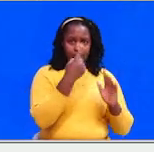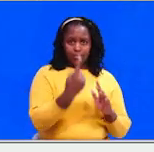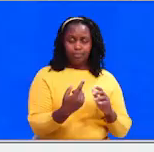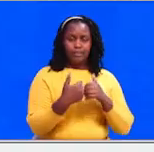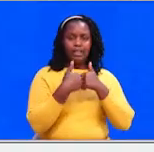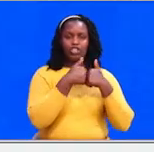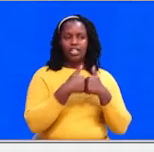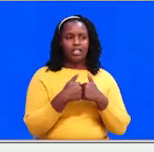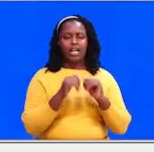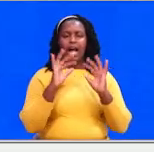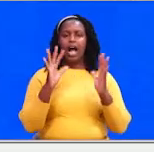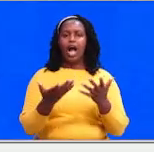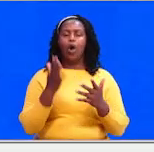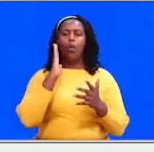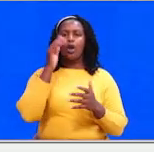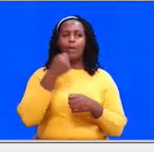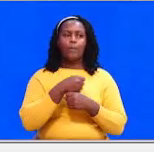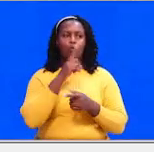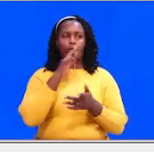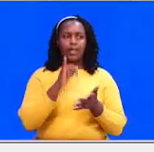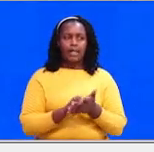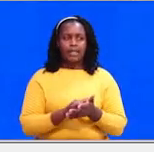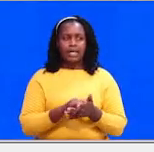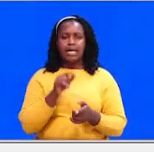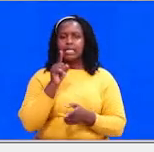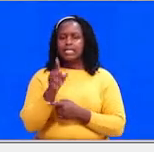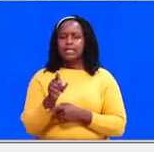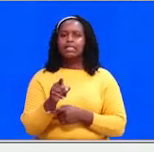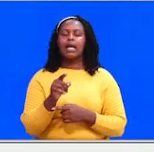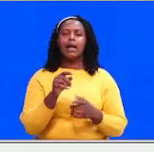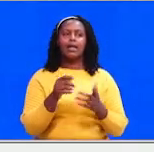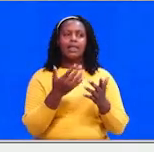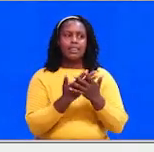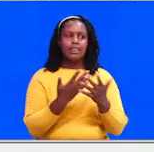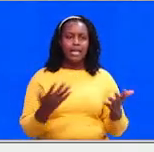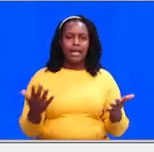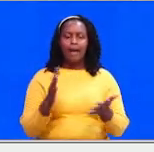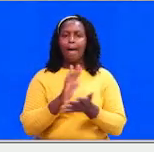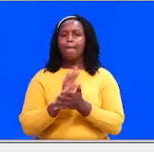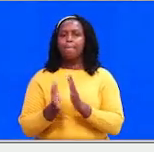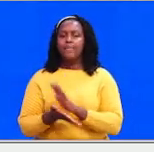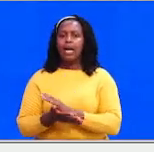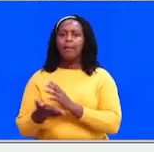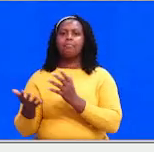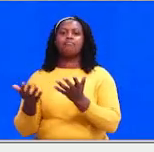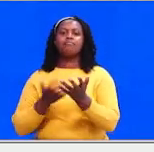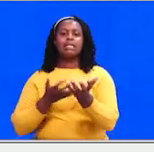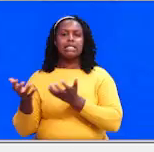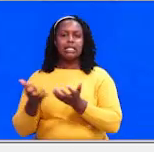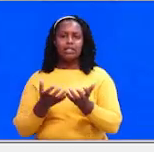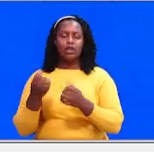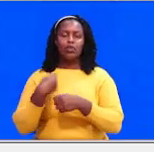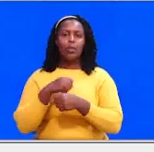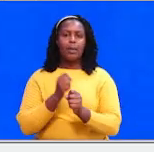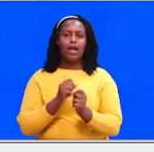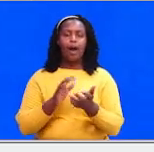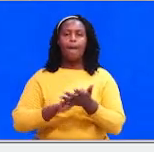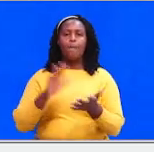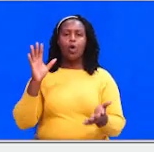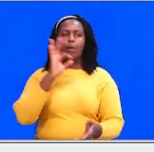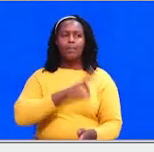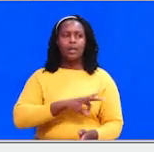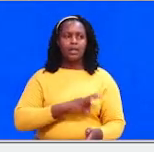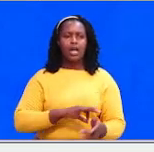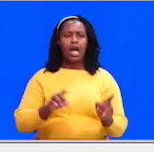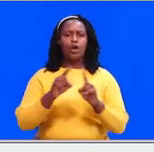So how did you ensure that you're able to monetize this particular plant to be able to make money sustainably in the long run? And how long before you